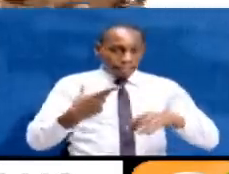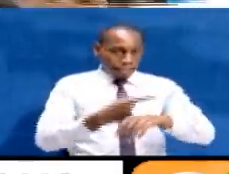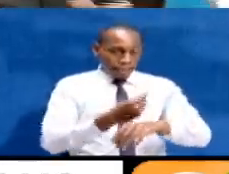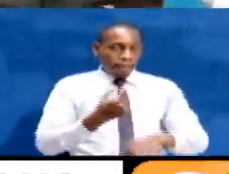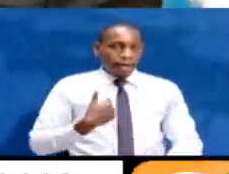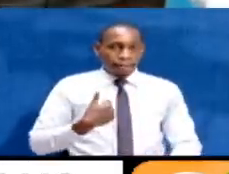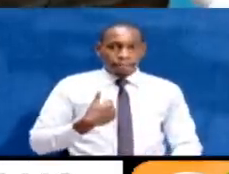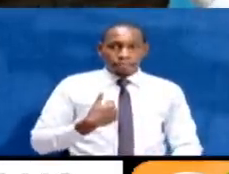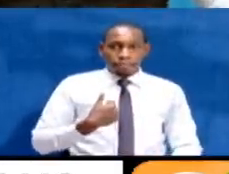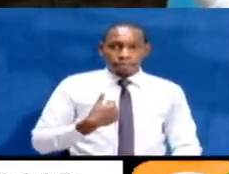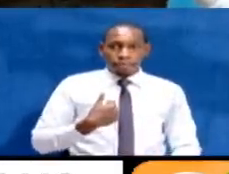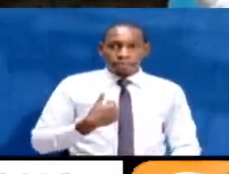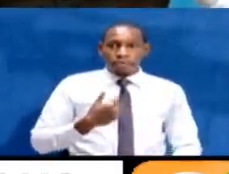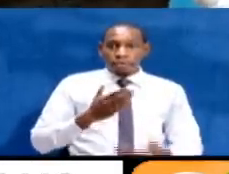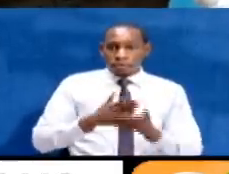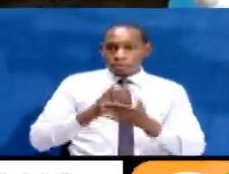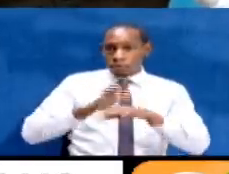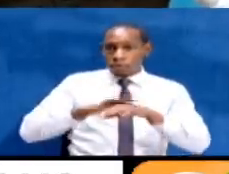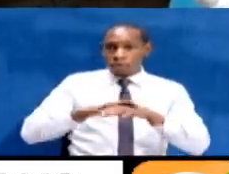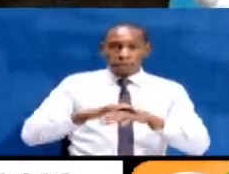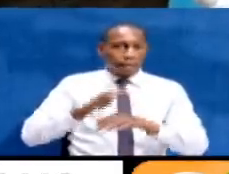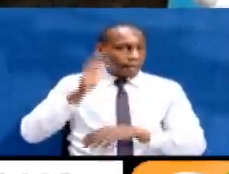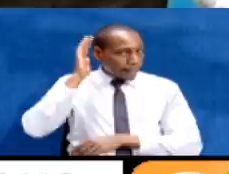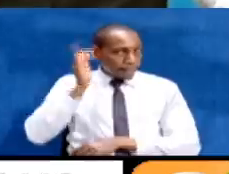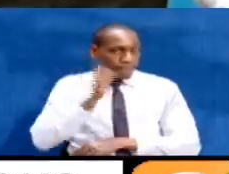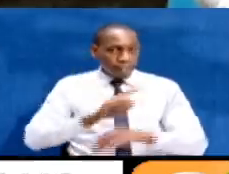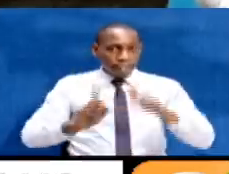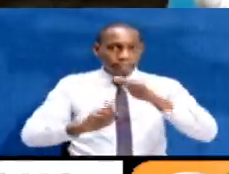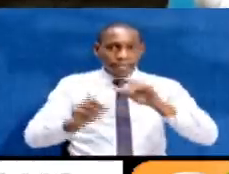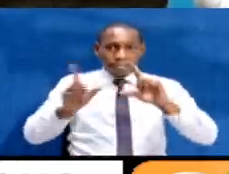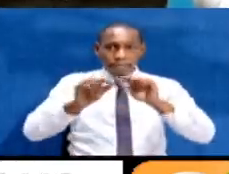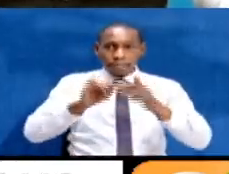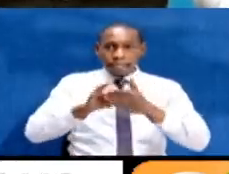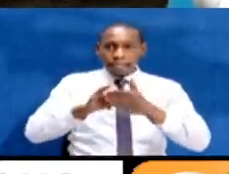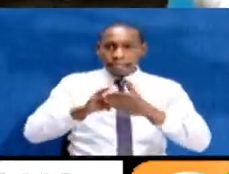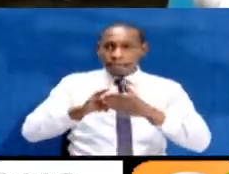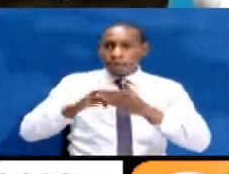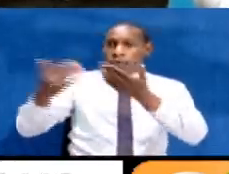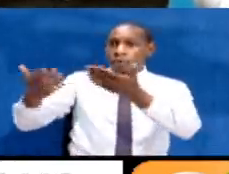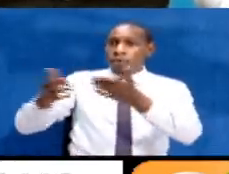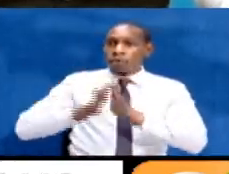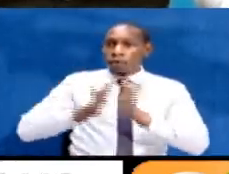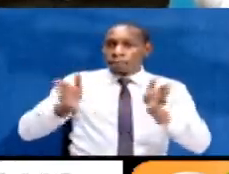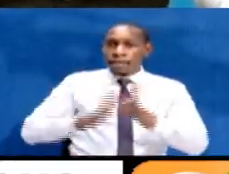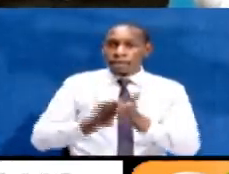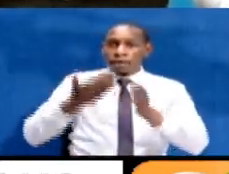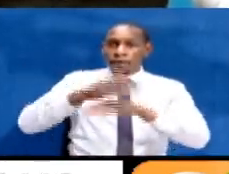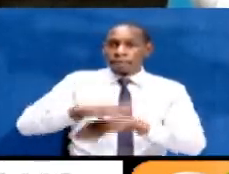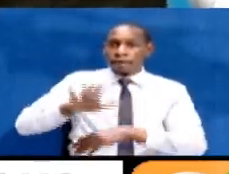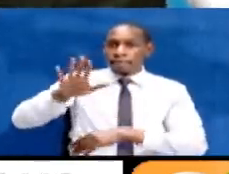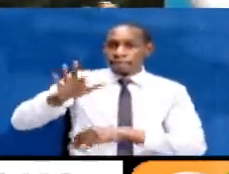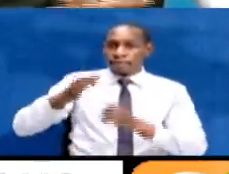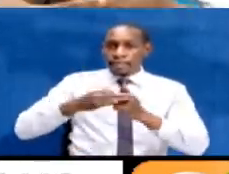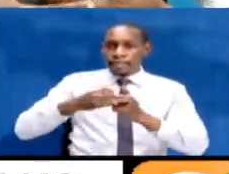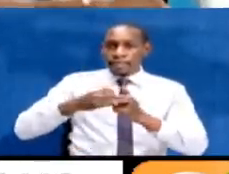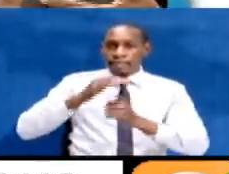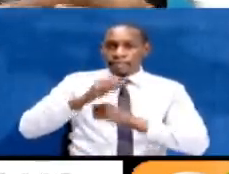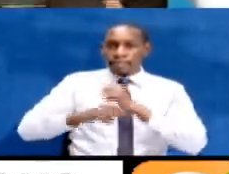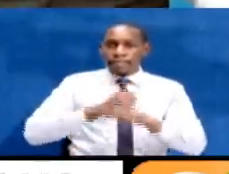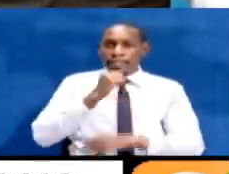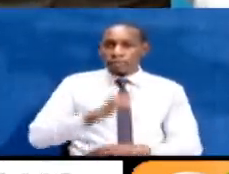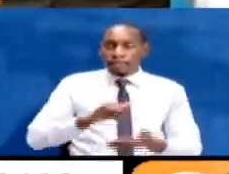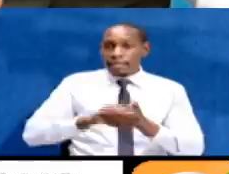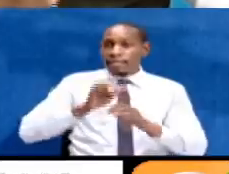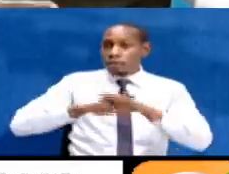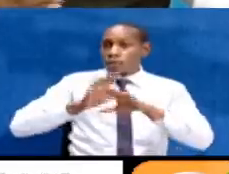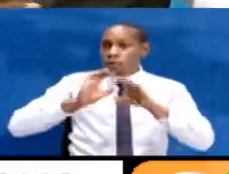vaccinated. It was very, very good to hear the ministry today saying that it is now open for the above 58 years old. Mm-hmm. That's